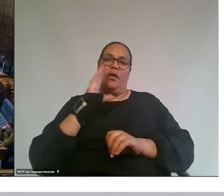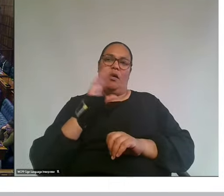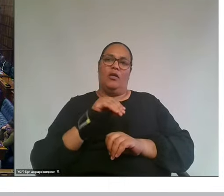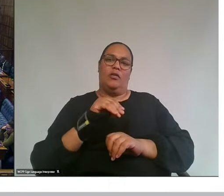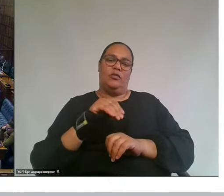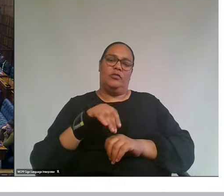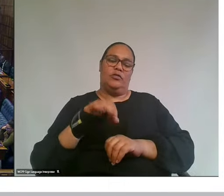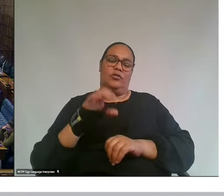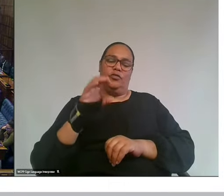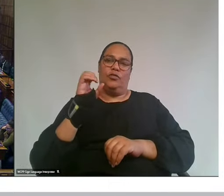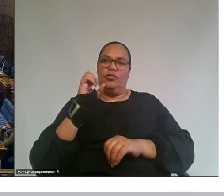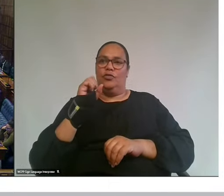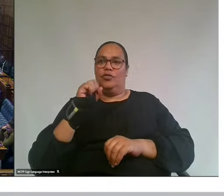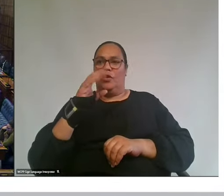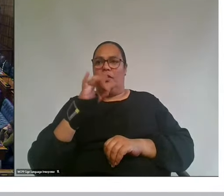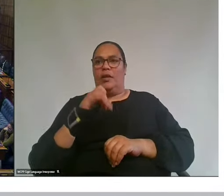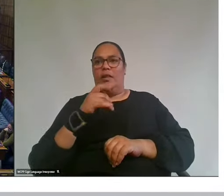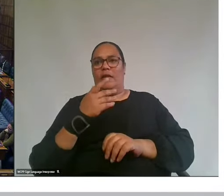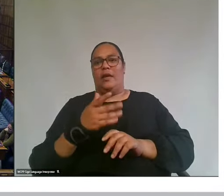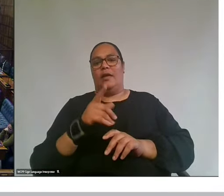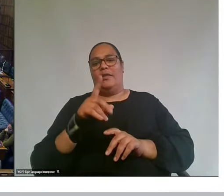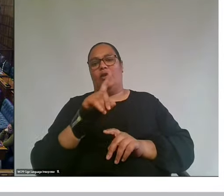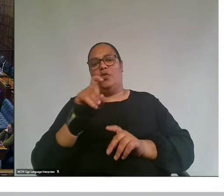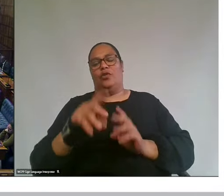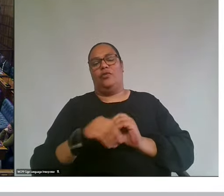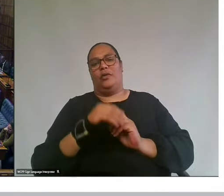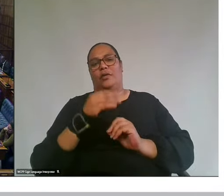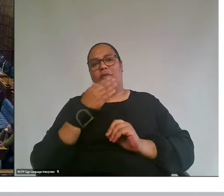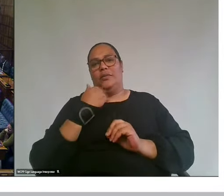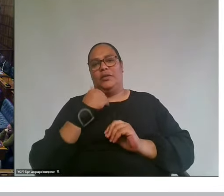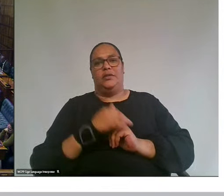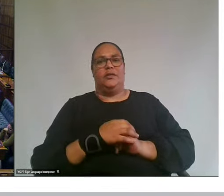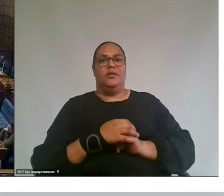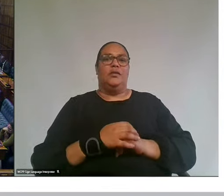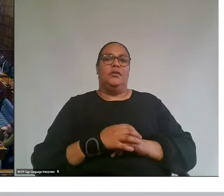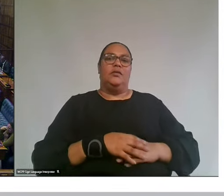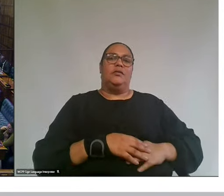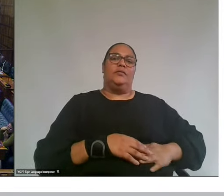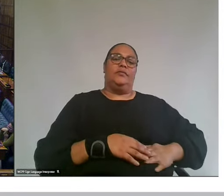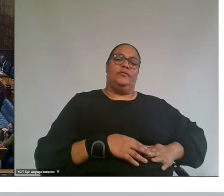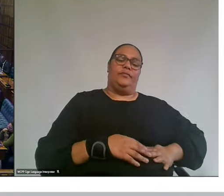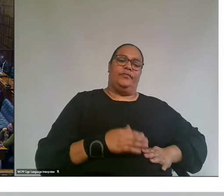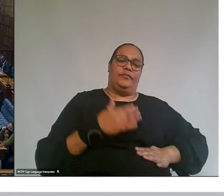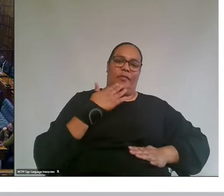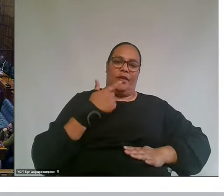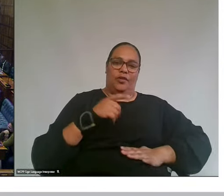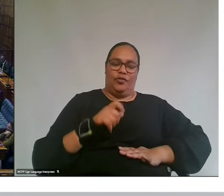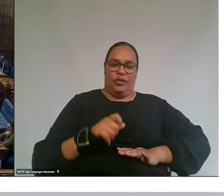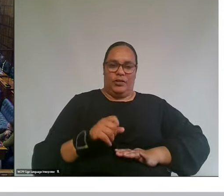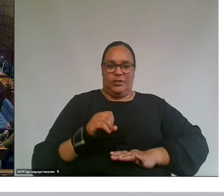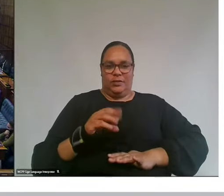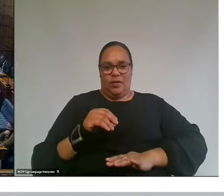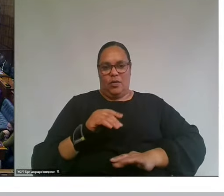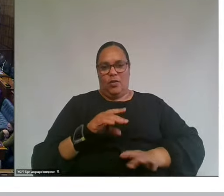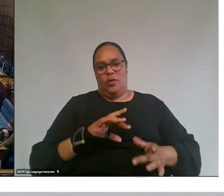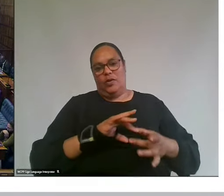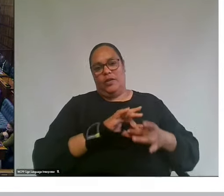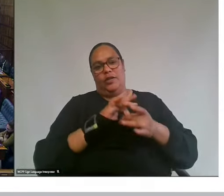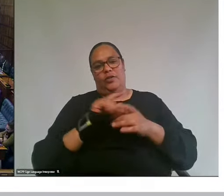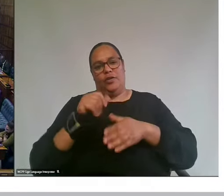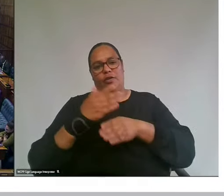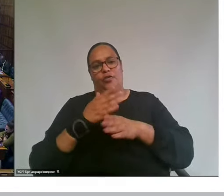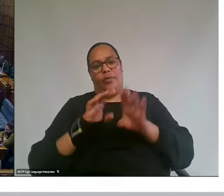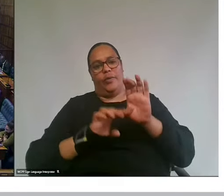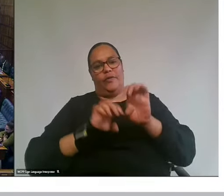sh to talkop to that question please um thank you chair so in relation to the job